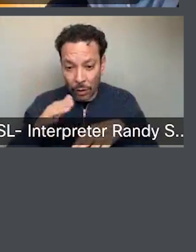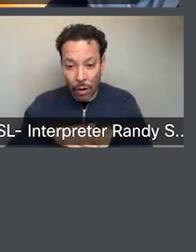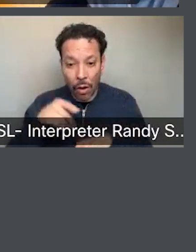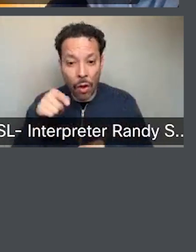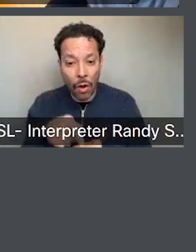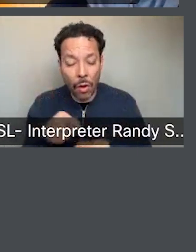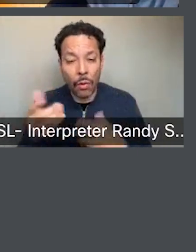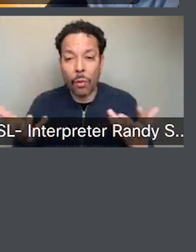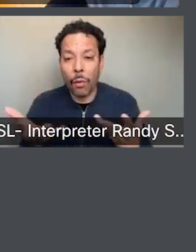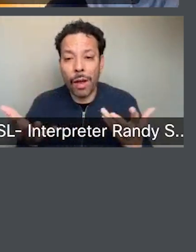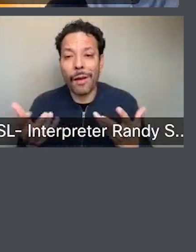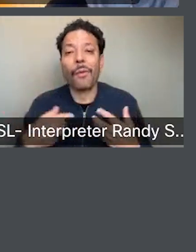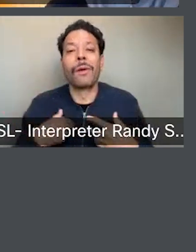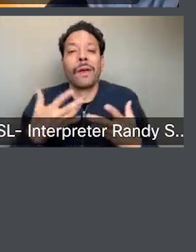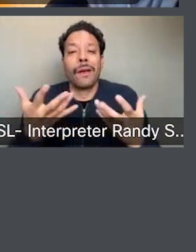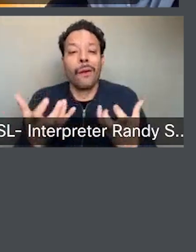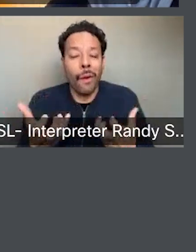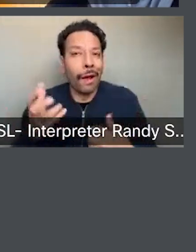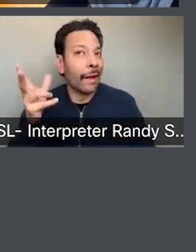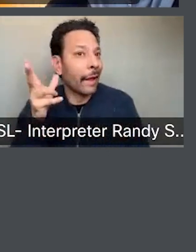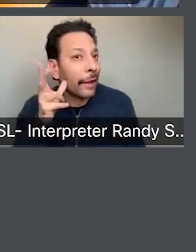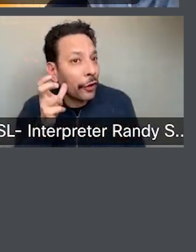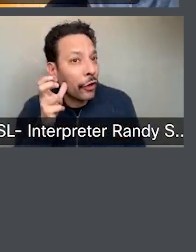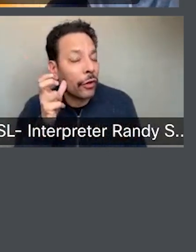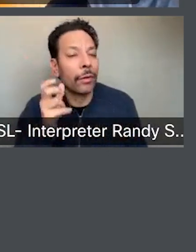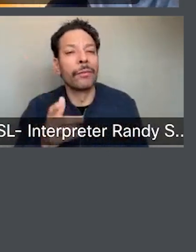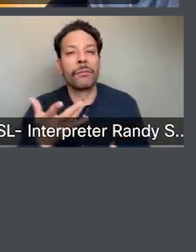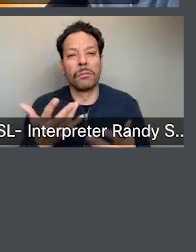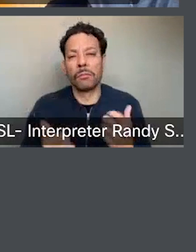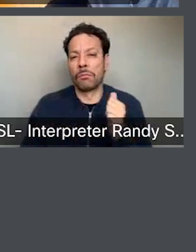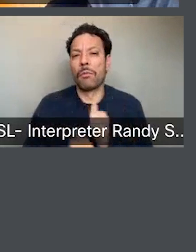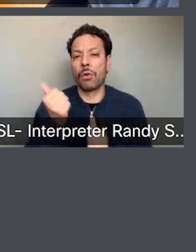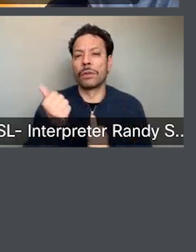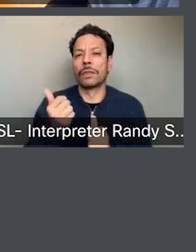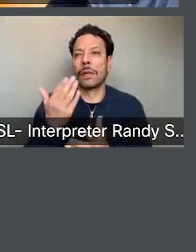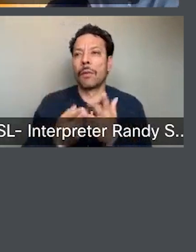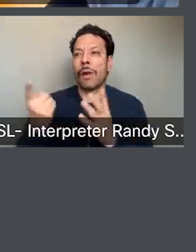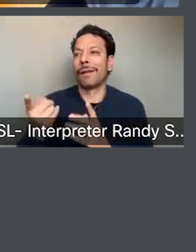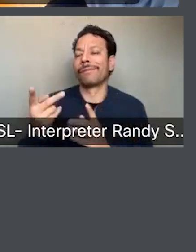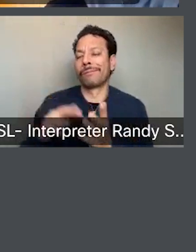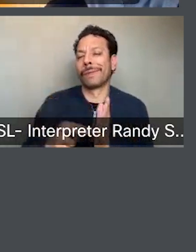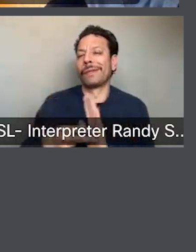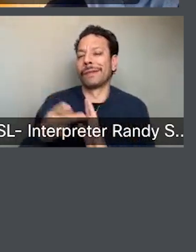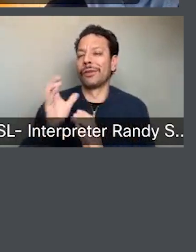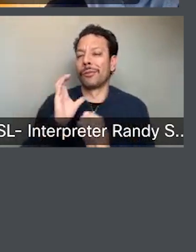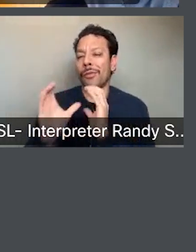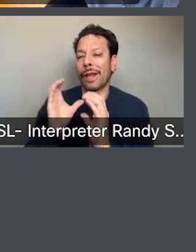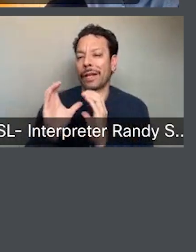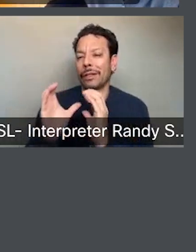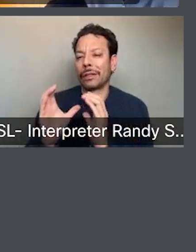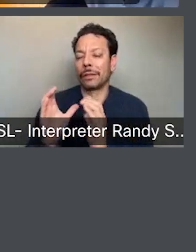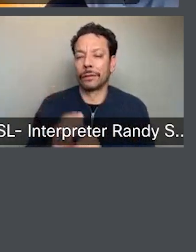we actually want to hear, which is usually someone communicating with us.